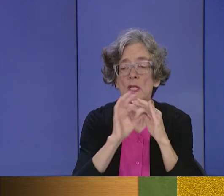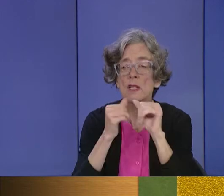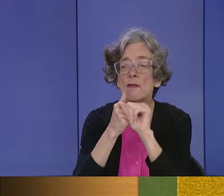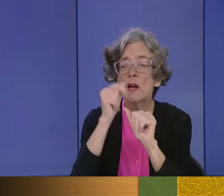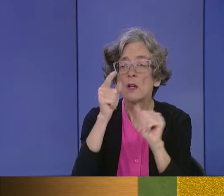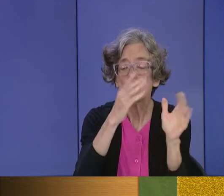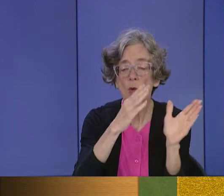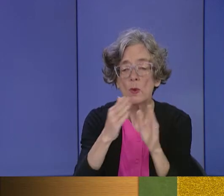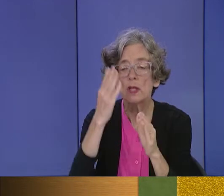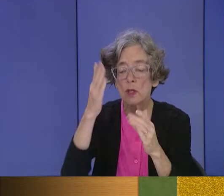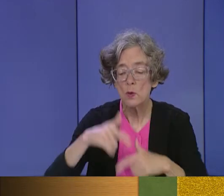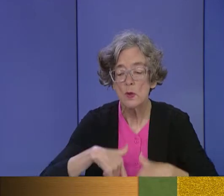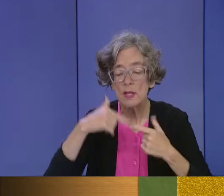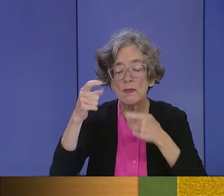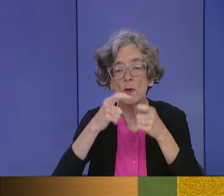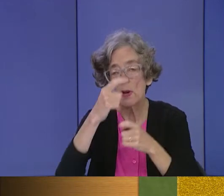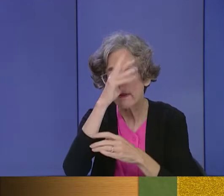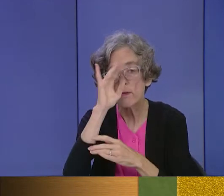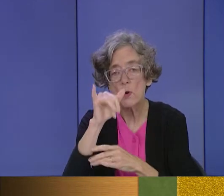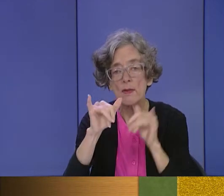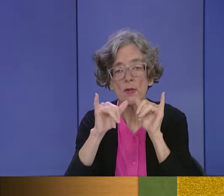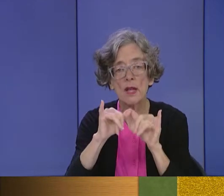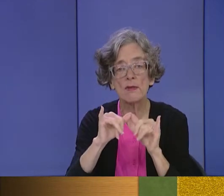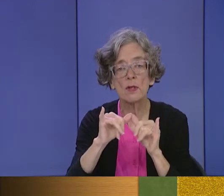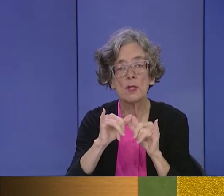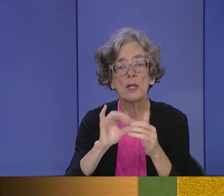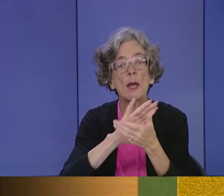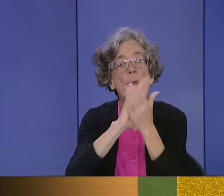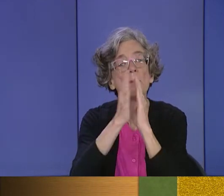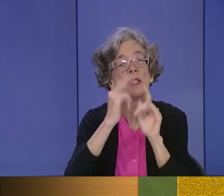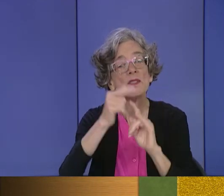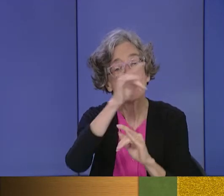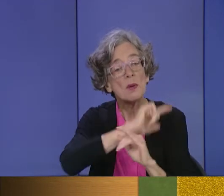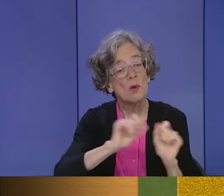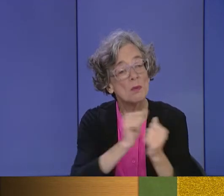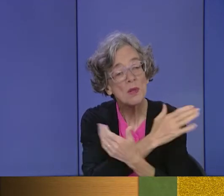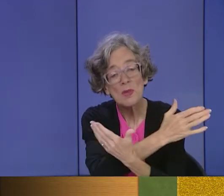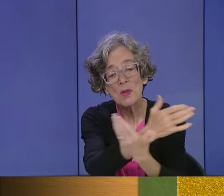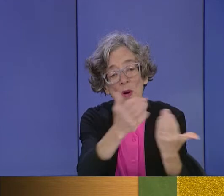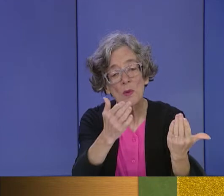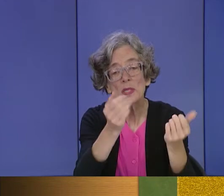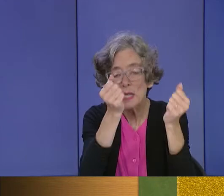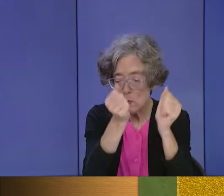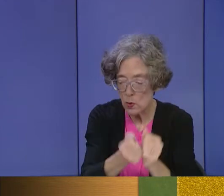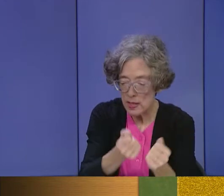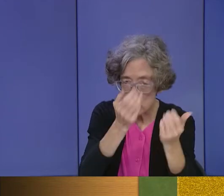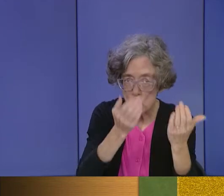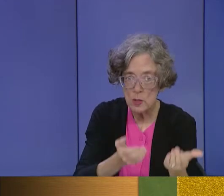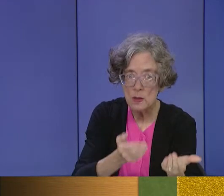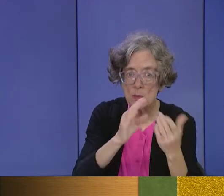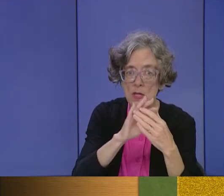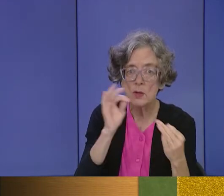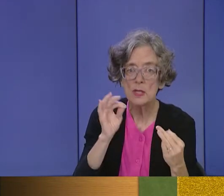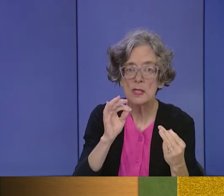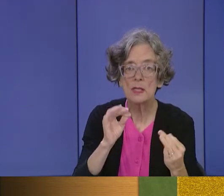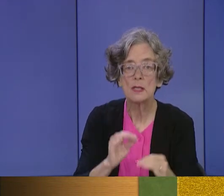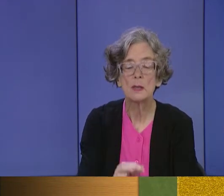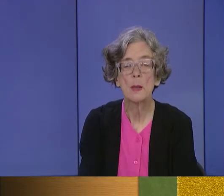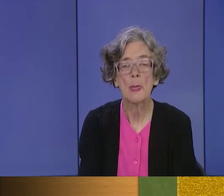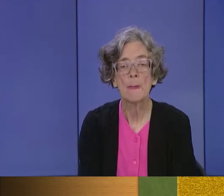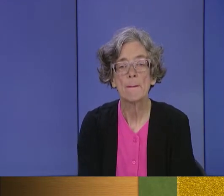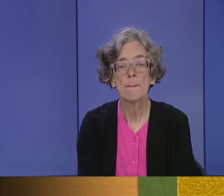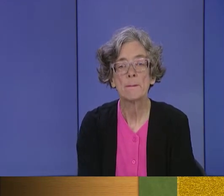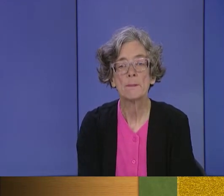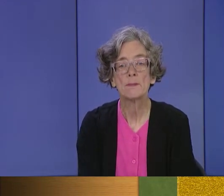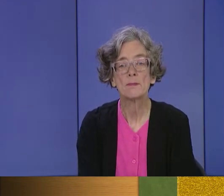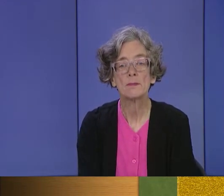who live and reign forever and ever. Amen. The peace of the Lord be with you always. And with your spirit.